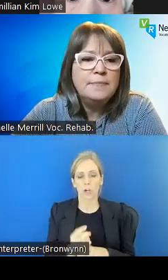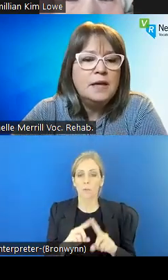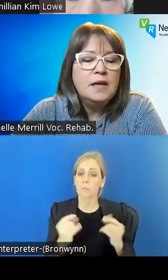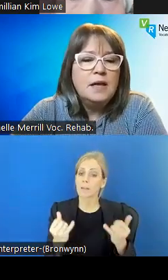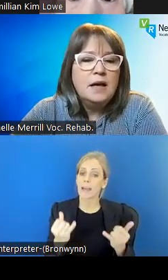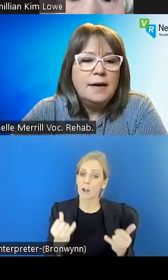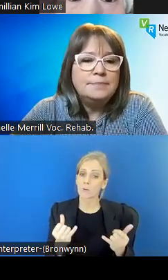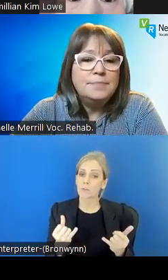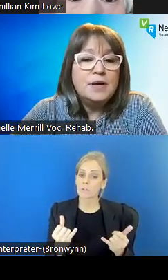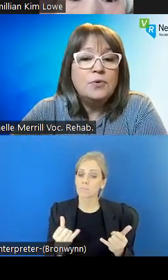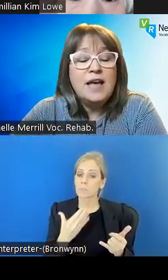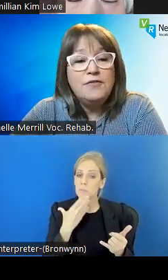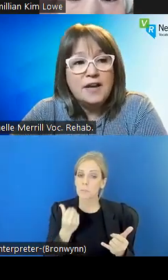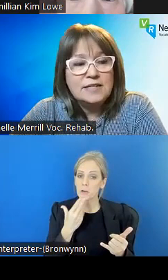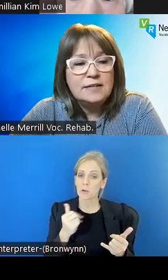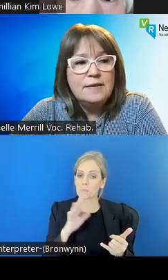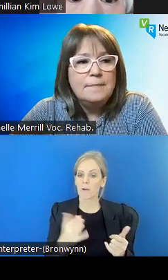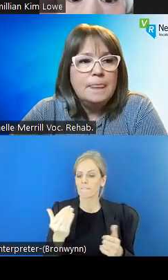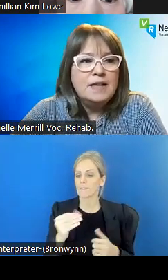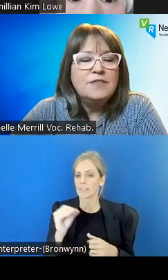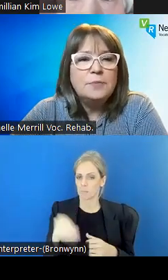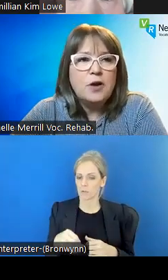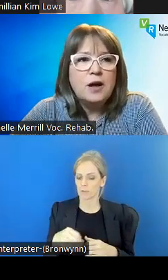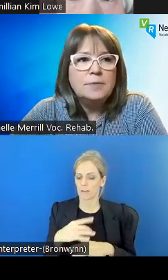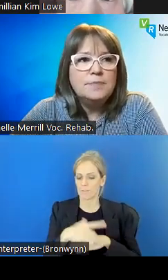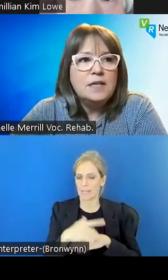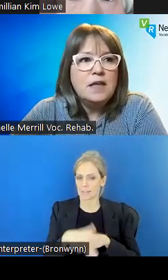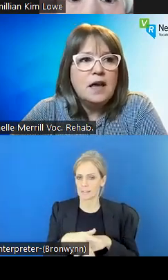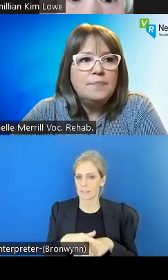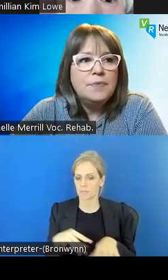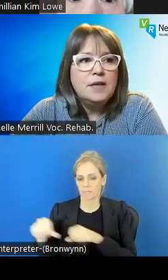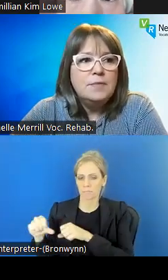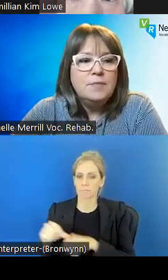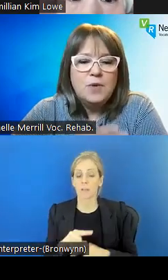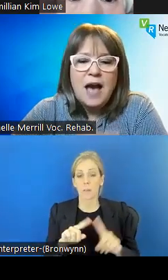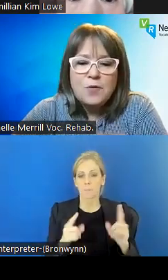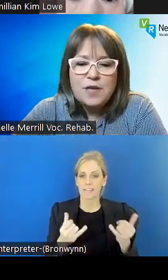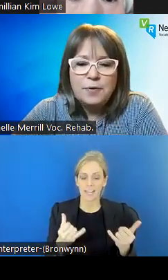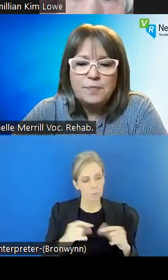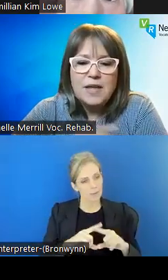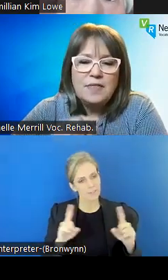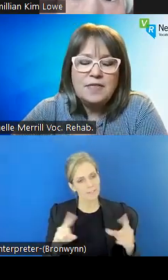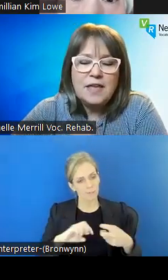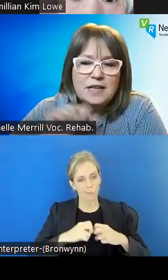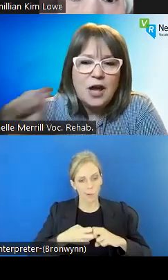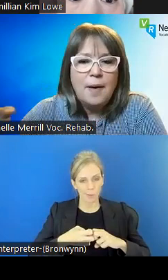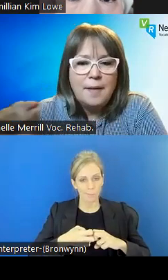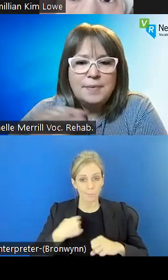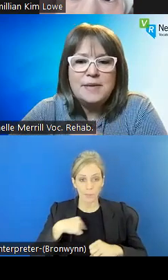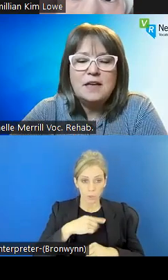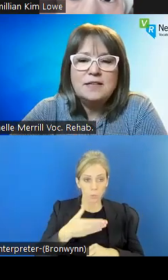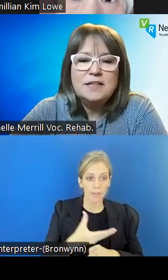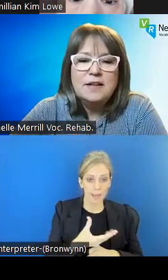rate. But we're now finding a different problem in that we hire people and then they job